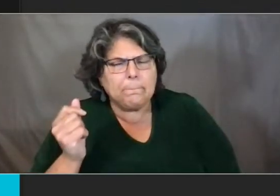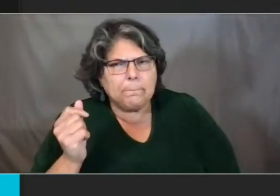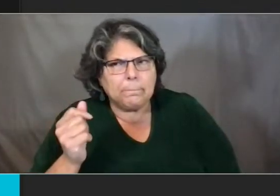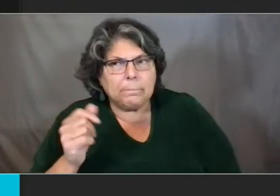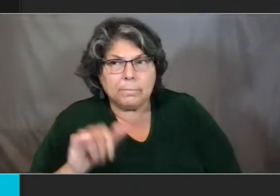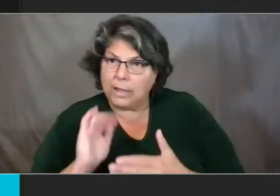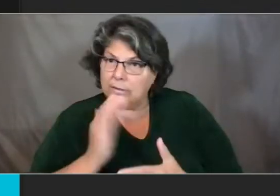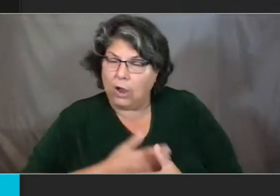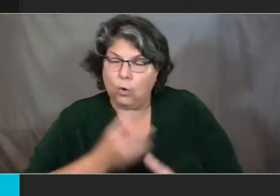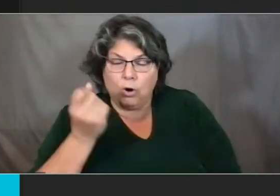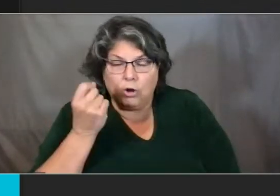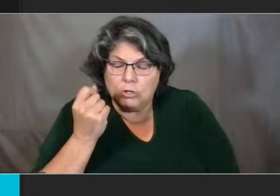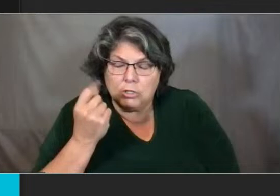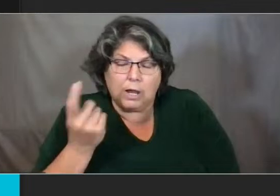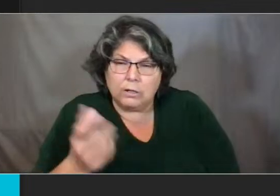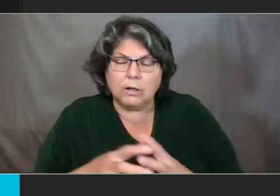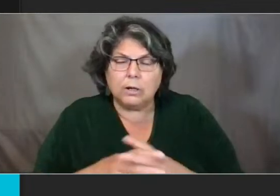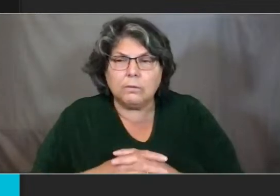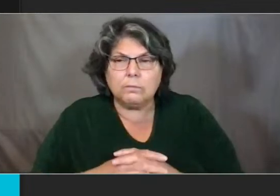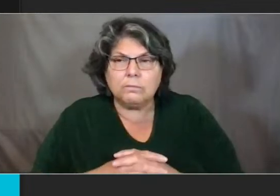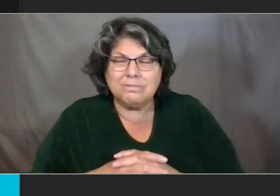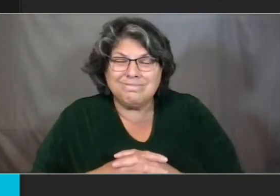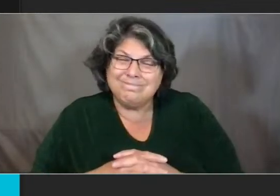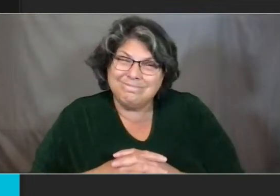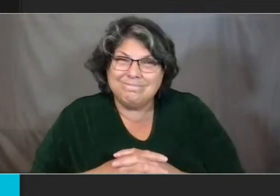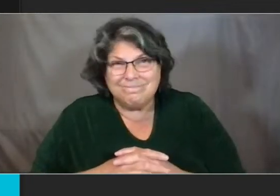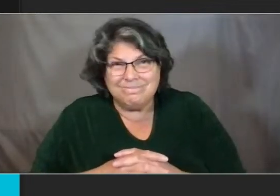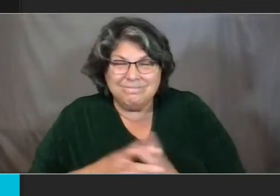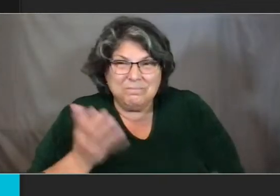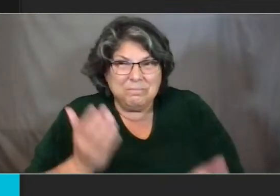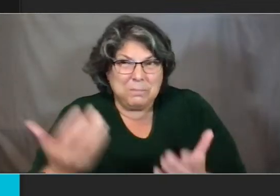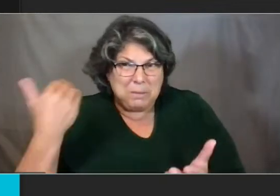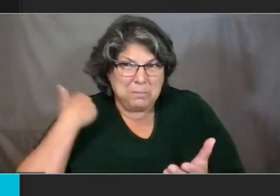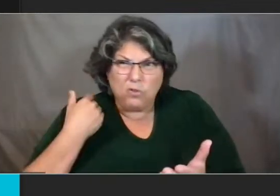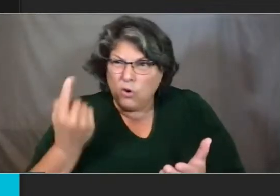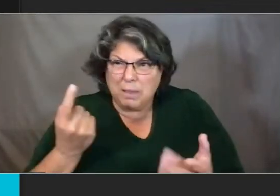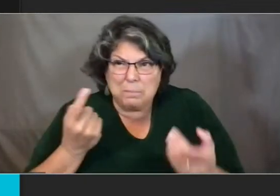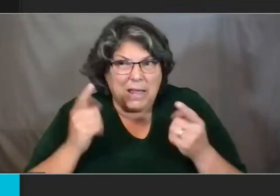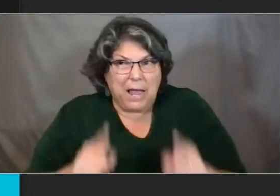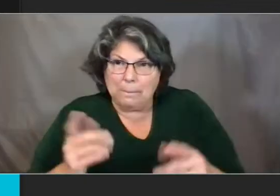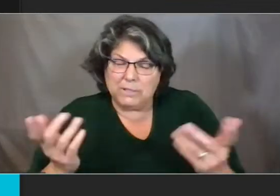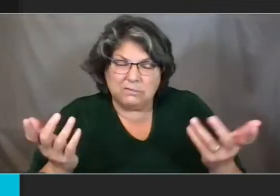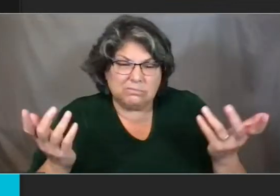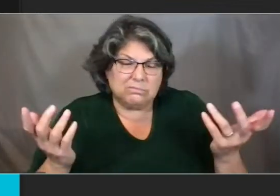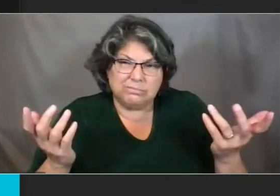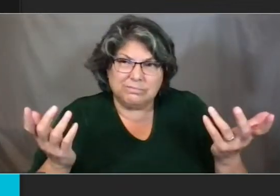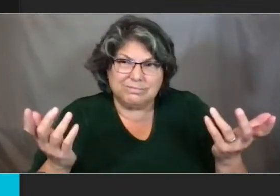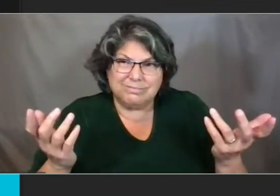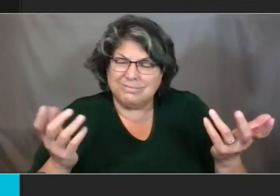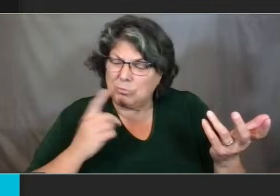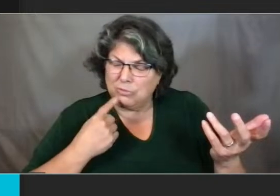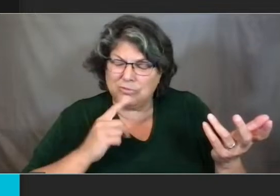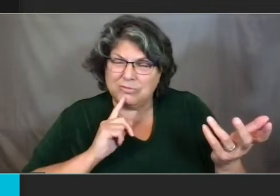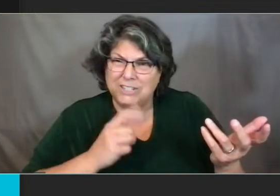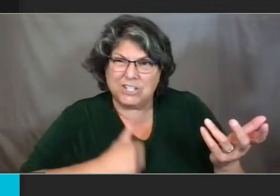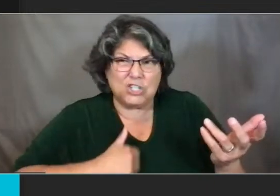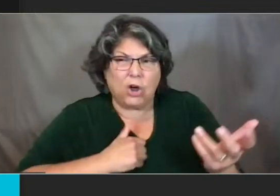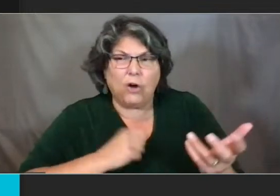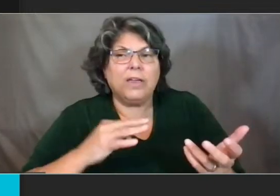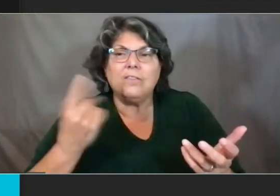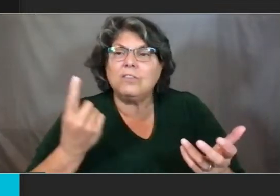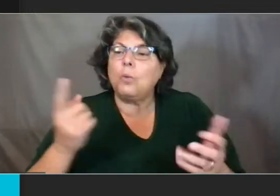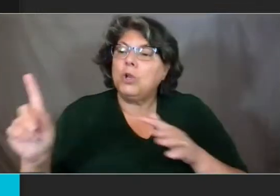understanding. You know, of course, things may have happened in the past that we would apologize for if someone was turned